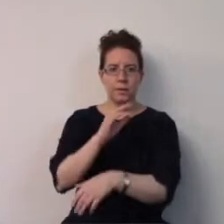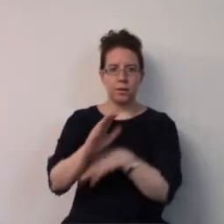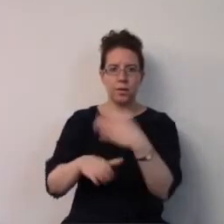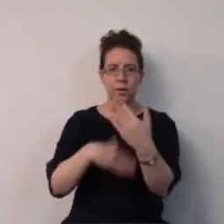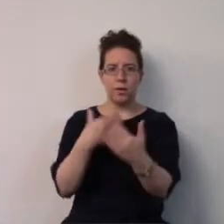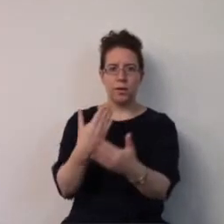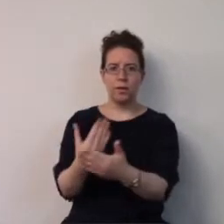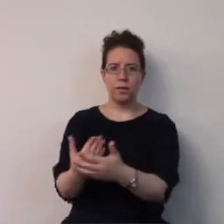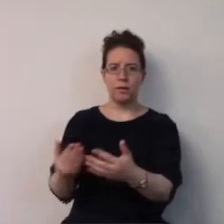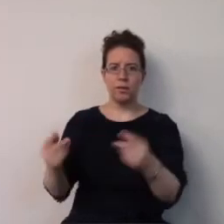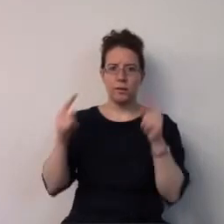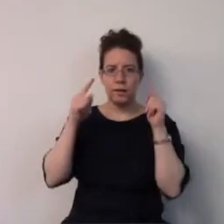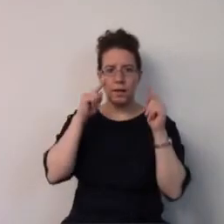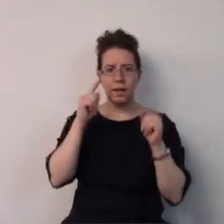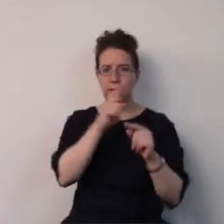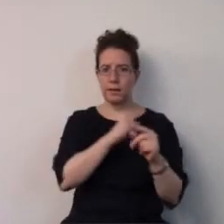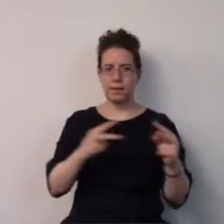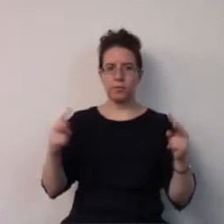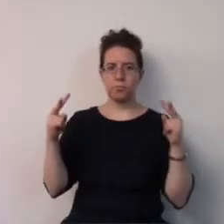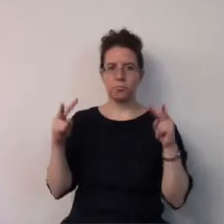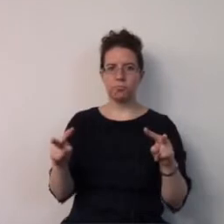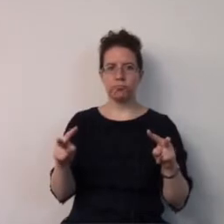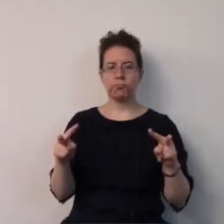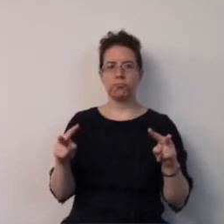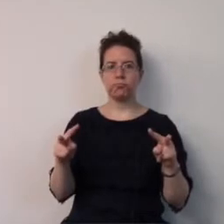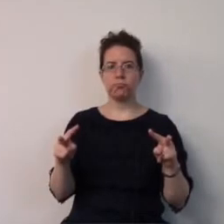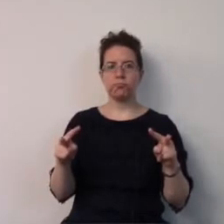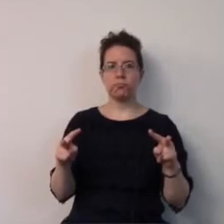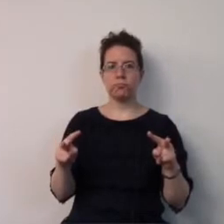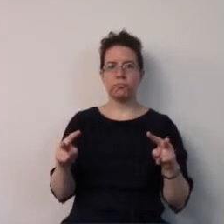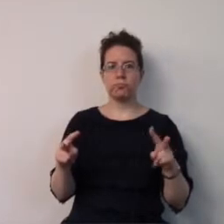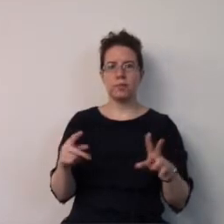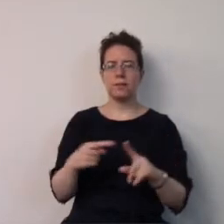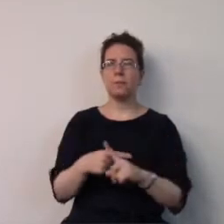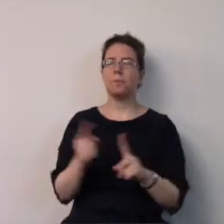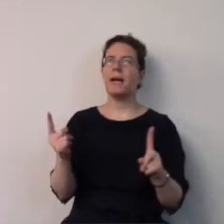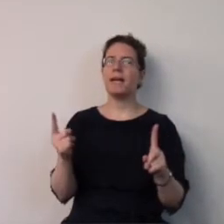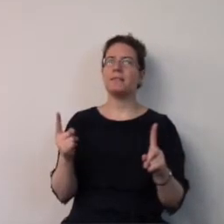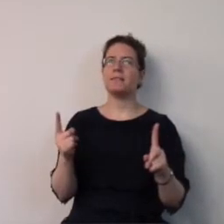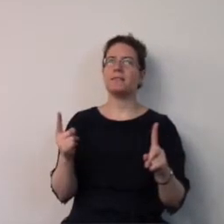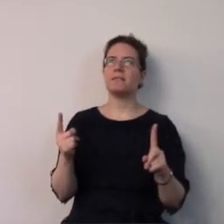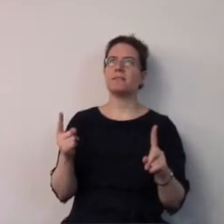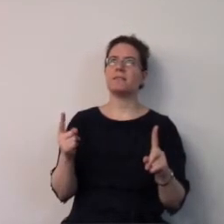Yes. We play for him and to him.